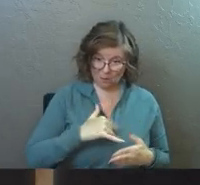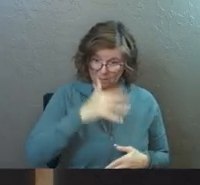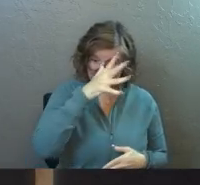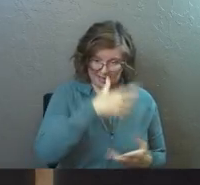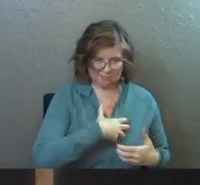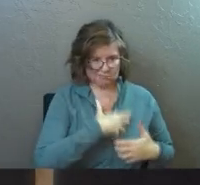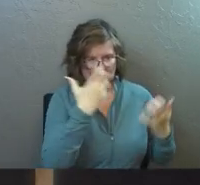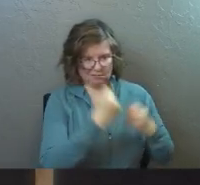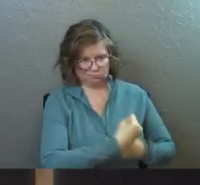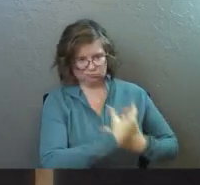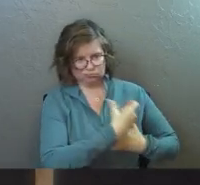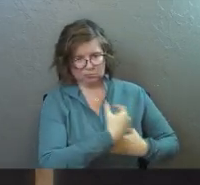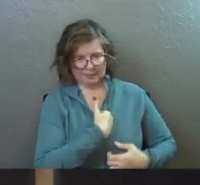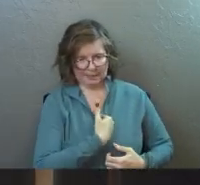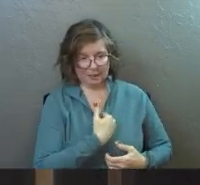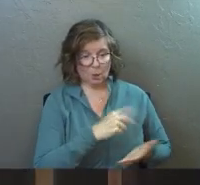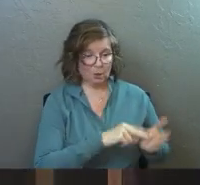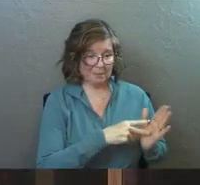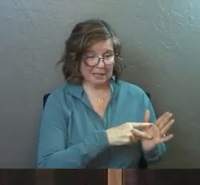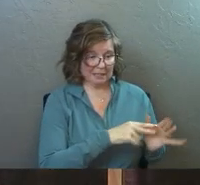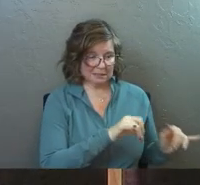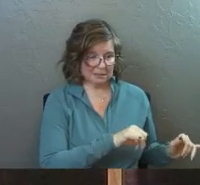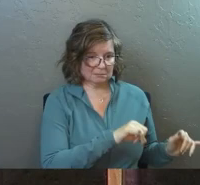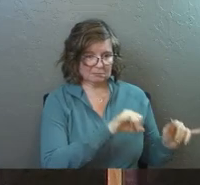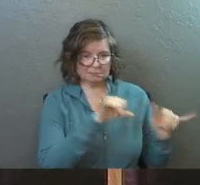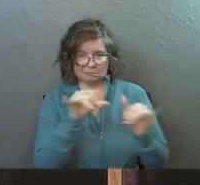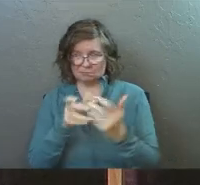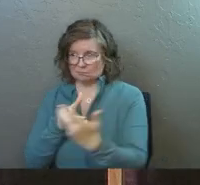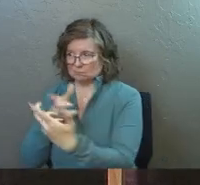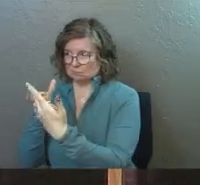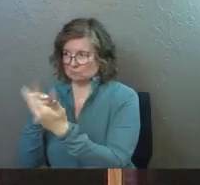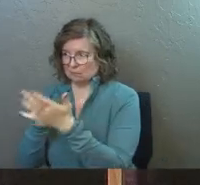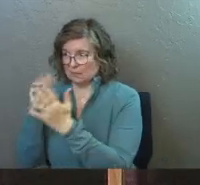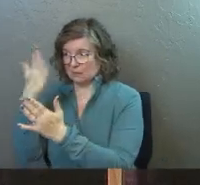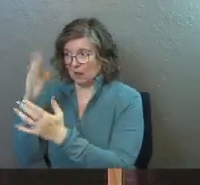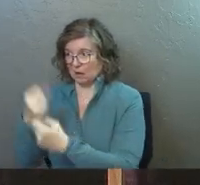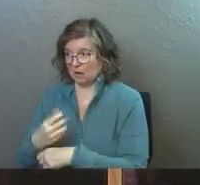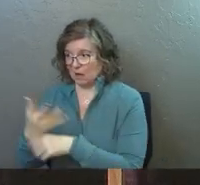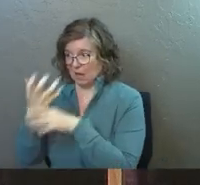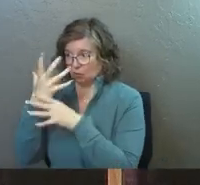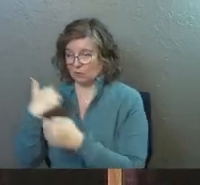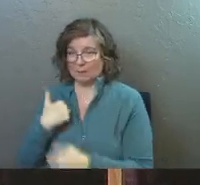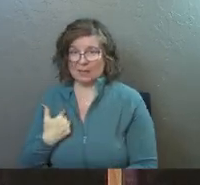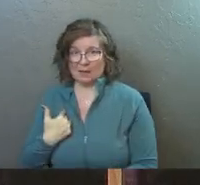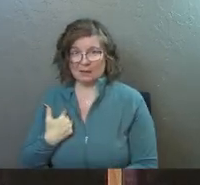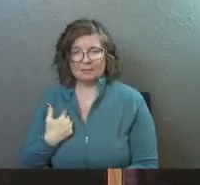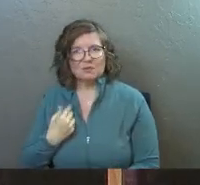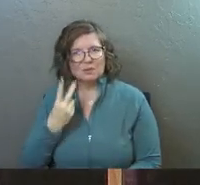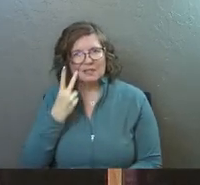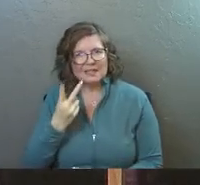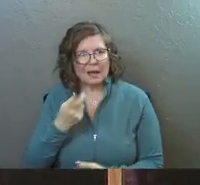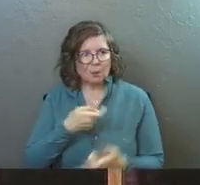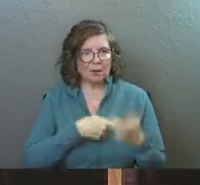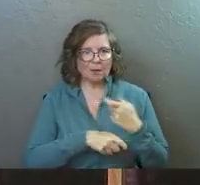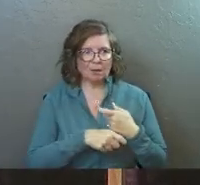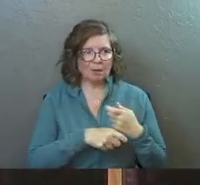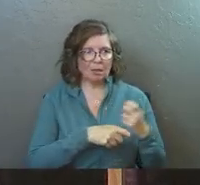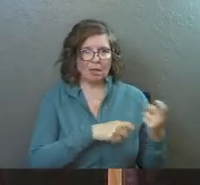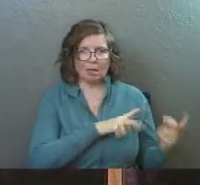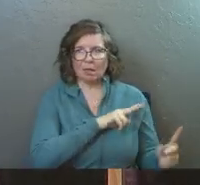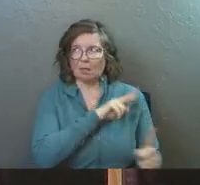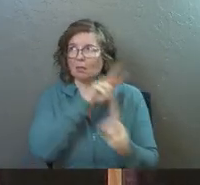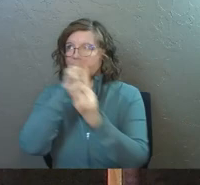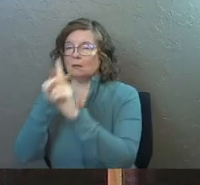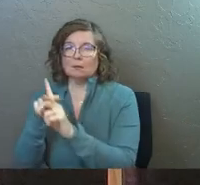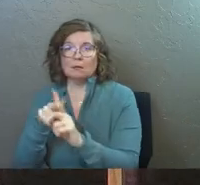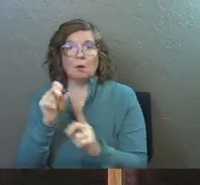with me. So God must be angry. Do you see how you fill in the missing frames? And we do this all the time with stuff, or